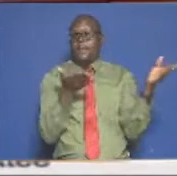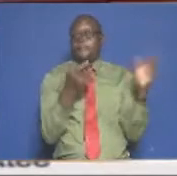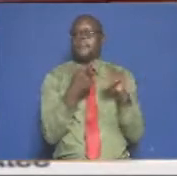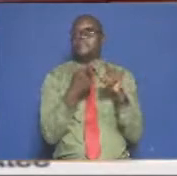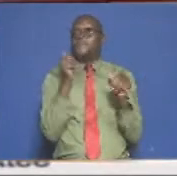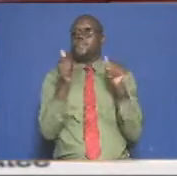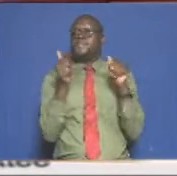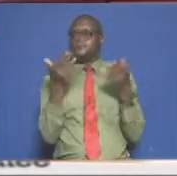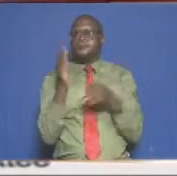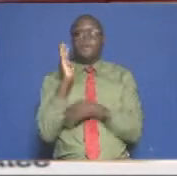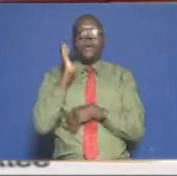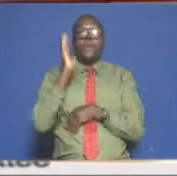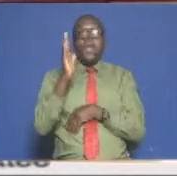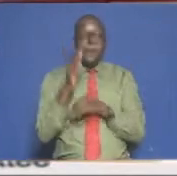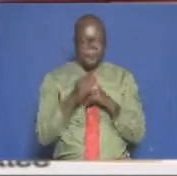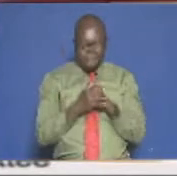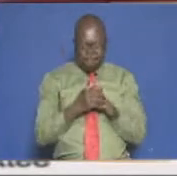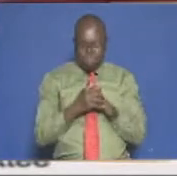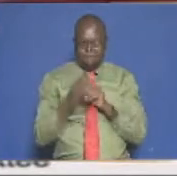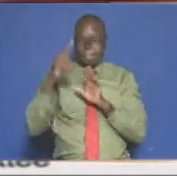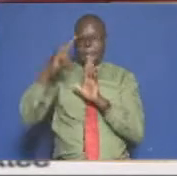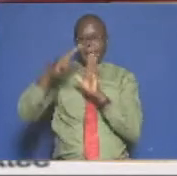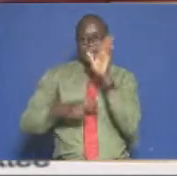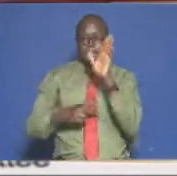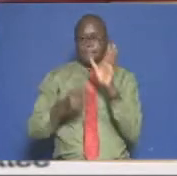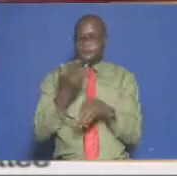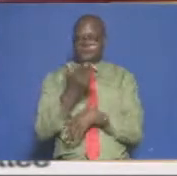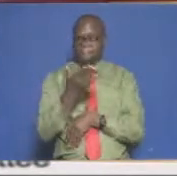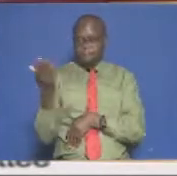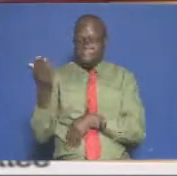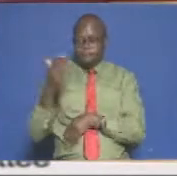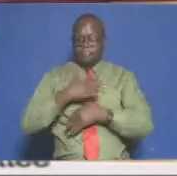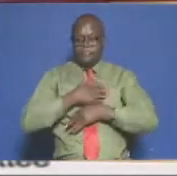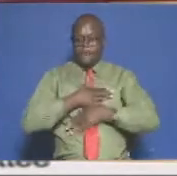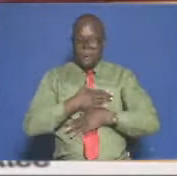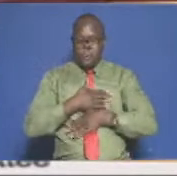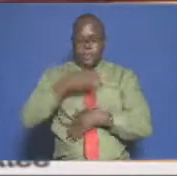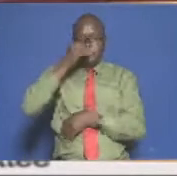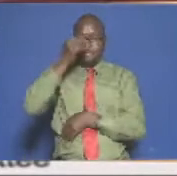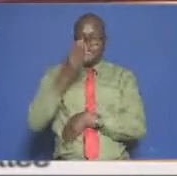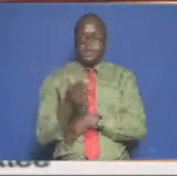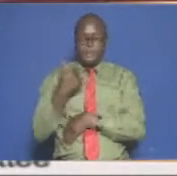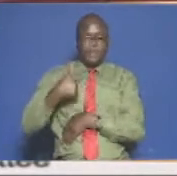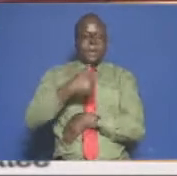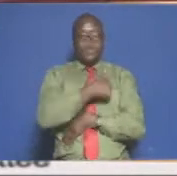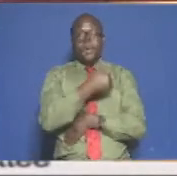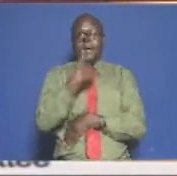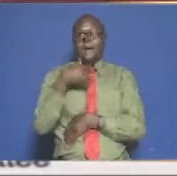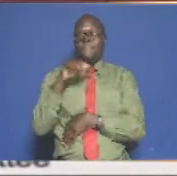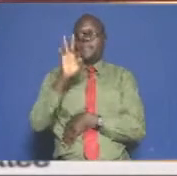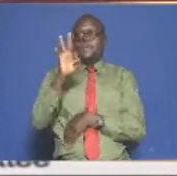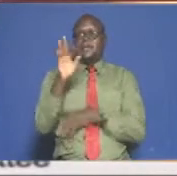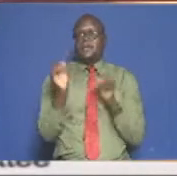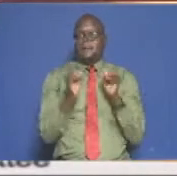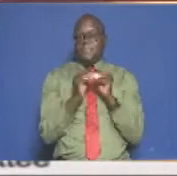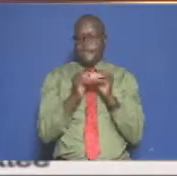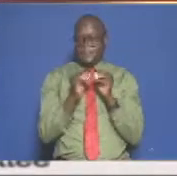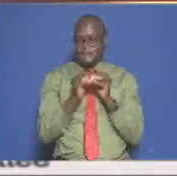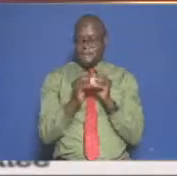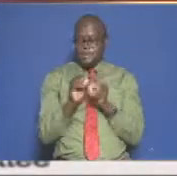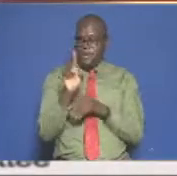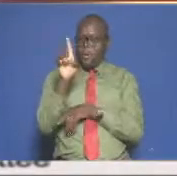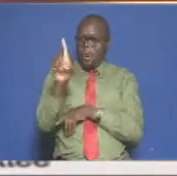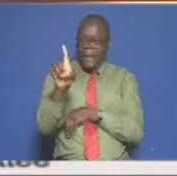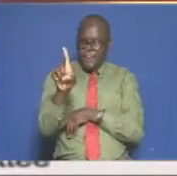which I wish to read. Honorable Speaker, we've had three meetings, one of